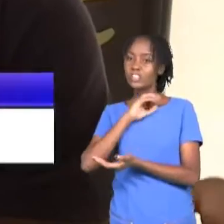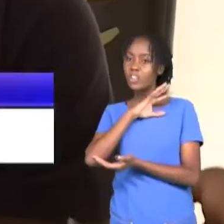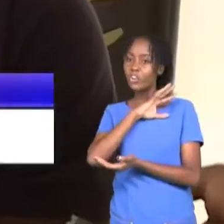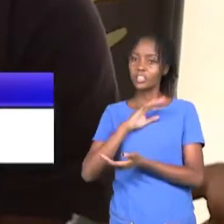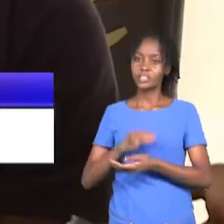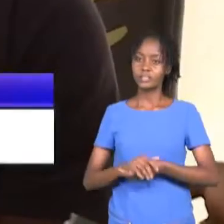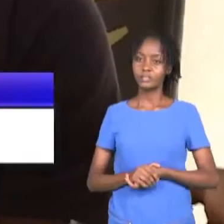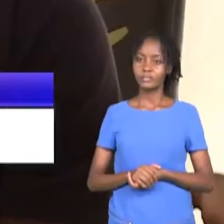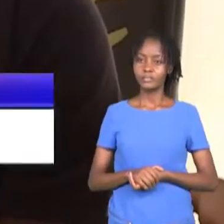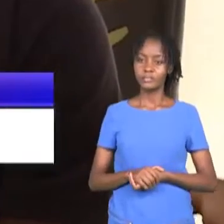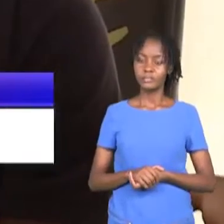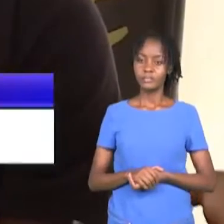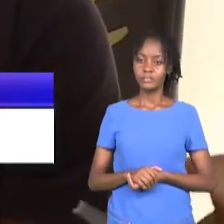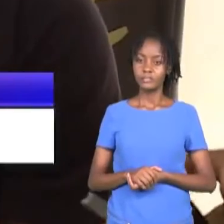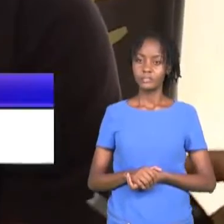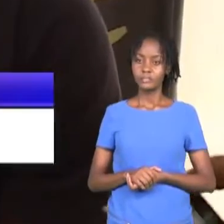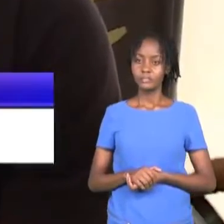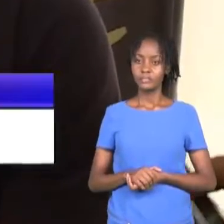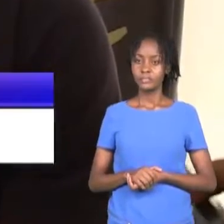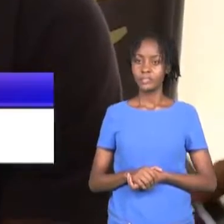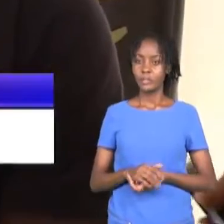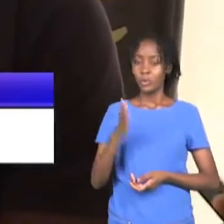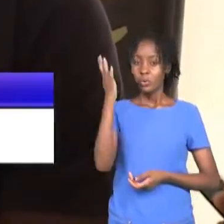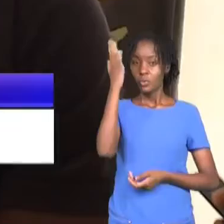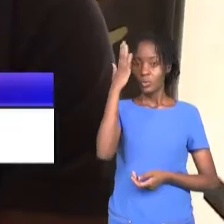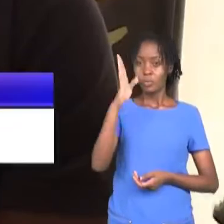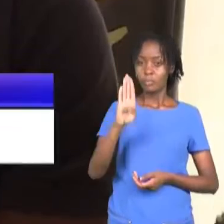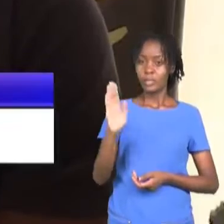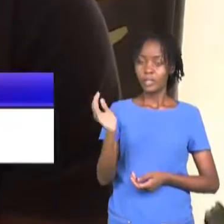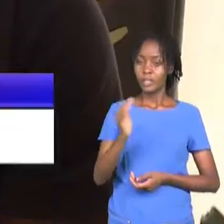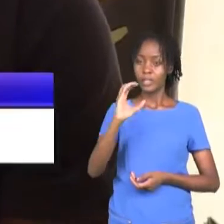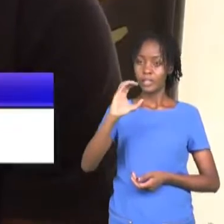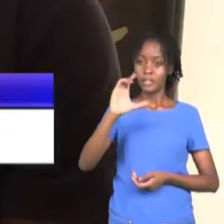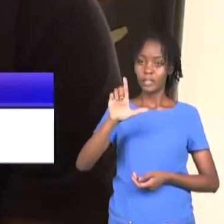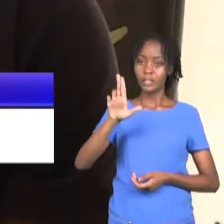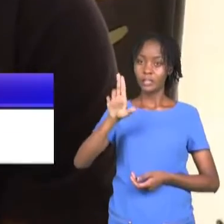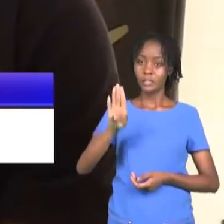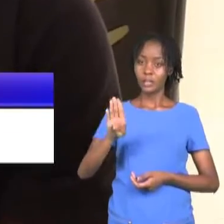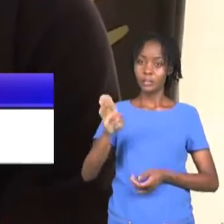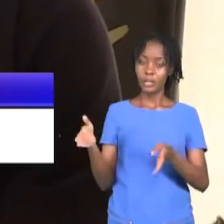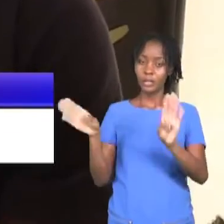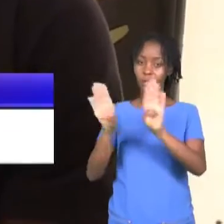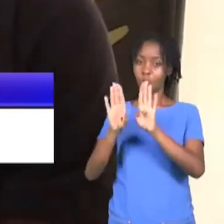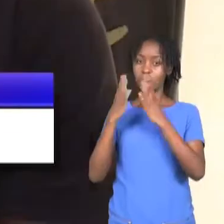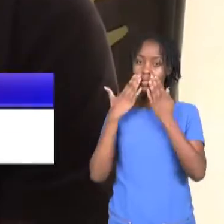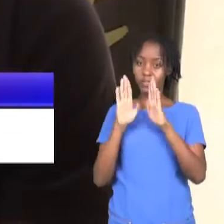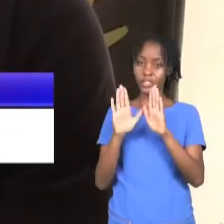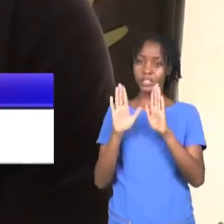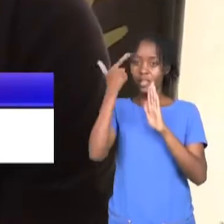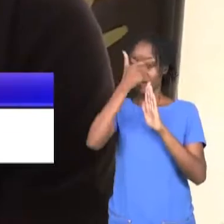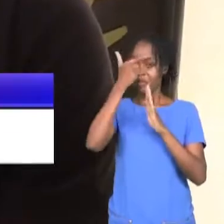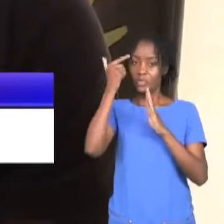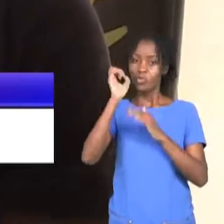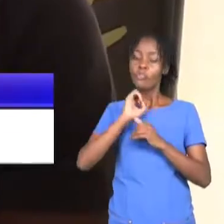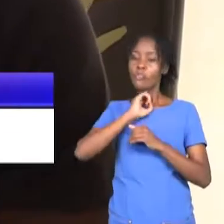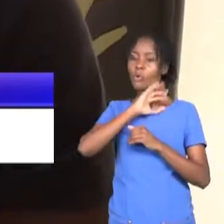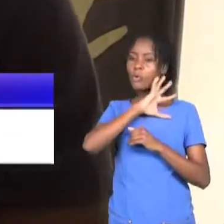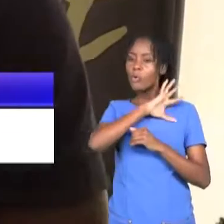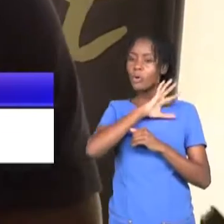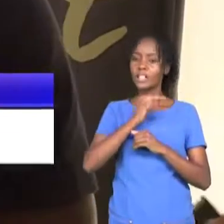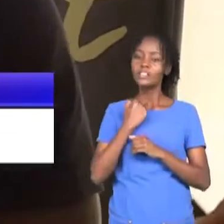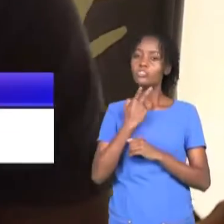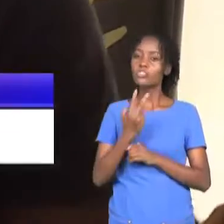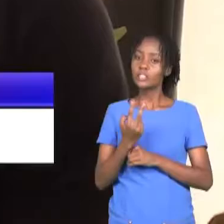As you all know, that big club was closed on the measurements of the noise pollution by NEMA.